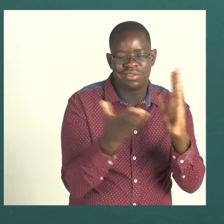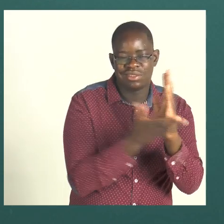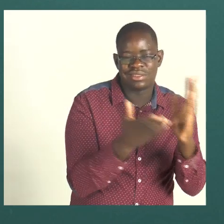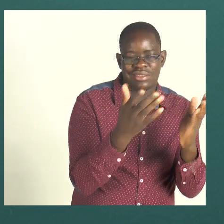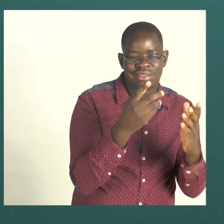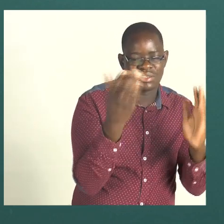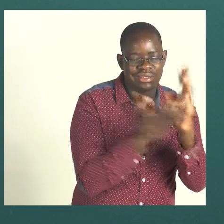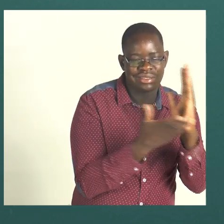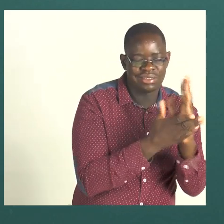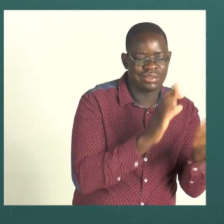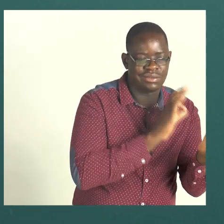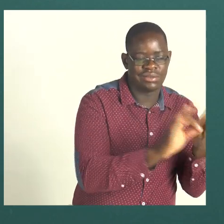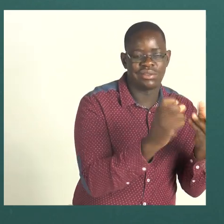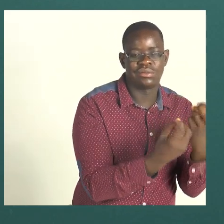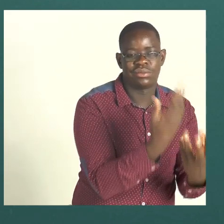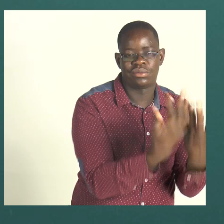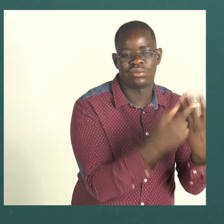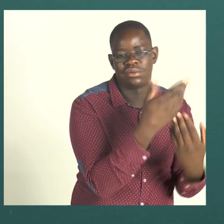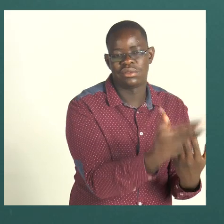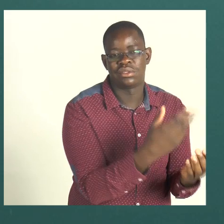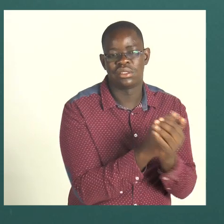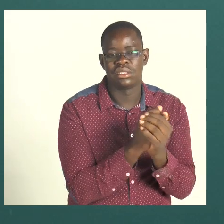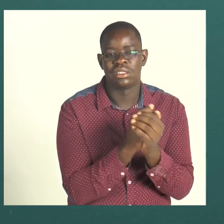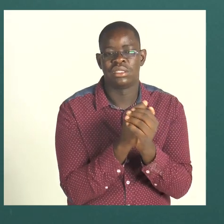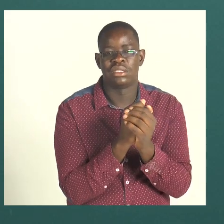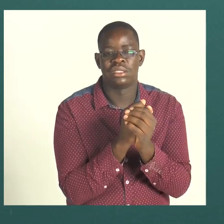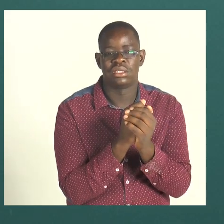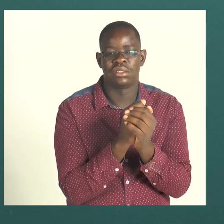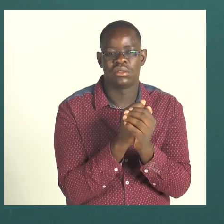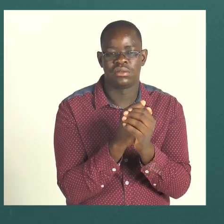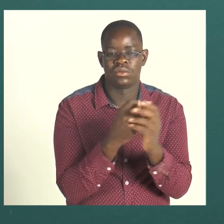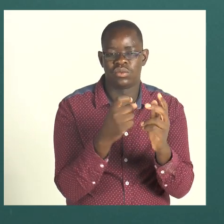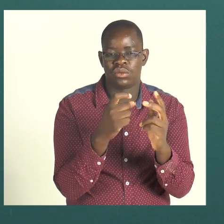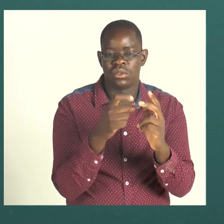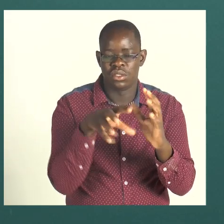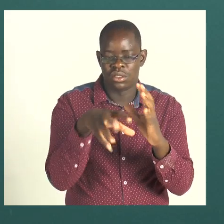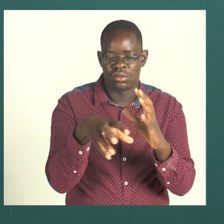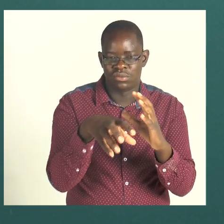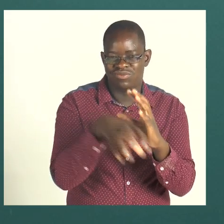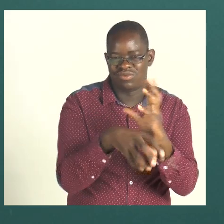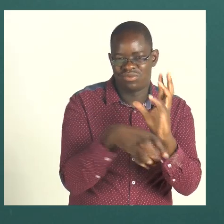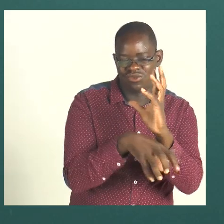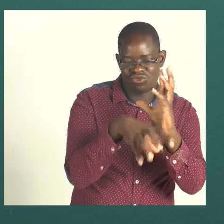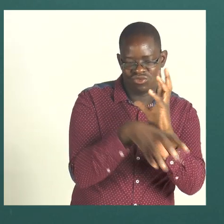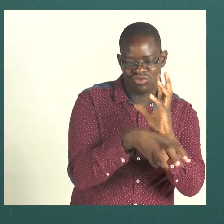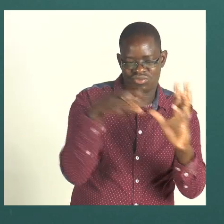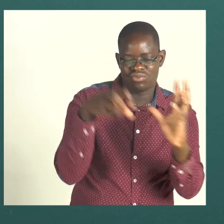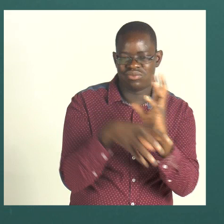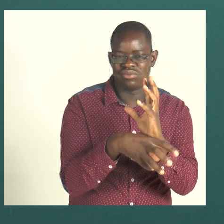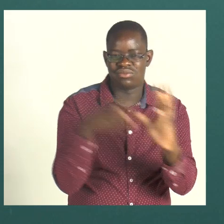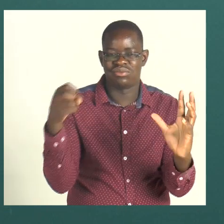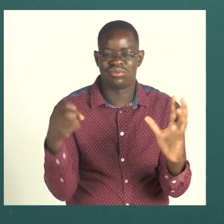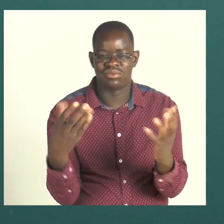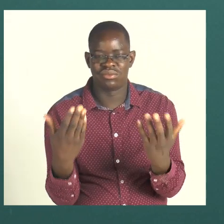vegetation by cutting and burning them. Stumping. Roots and stumps from the trees and bushes